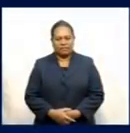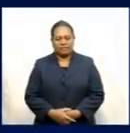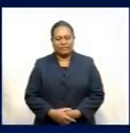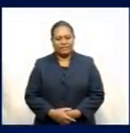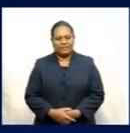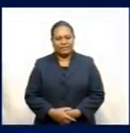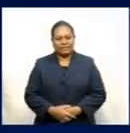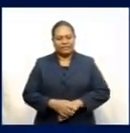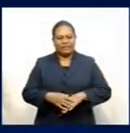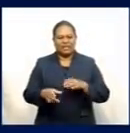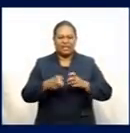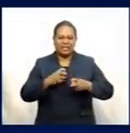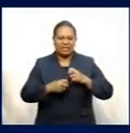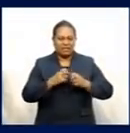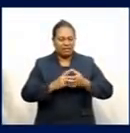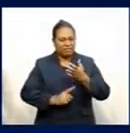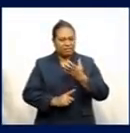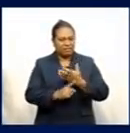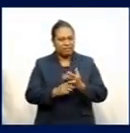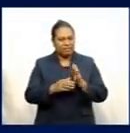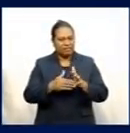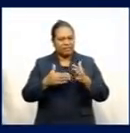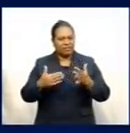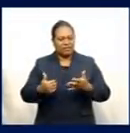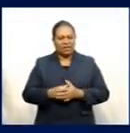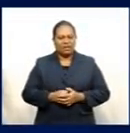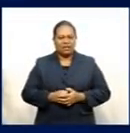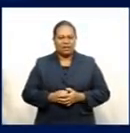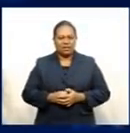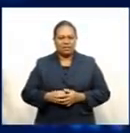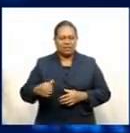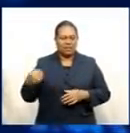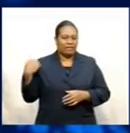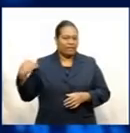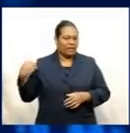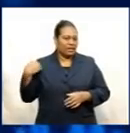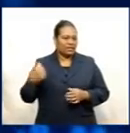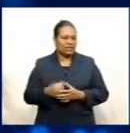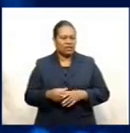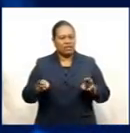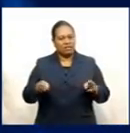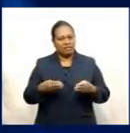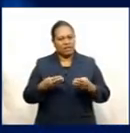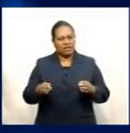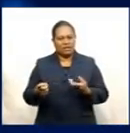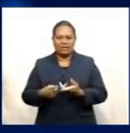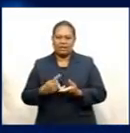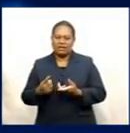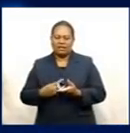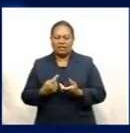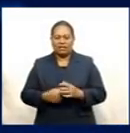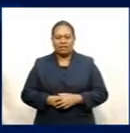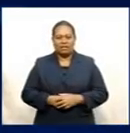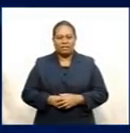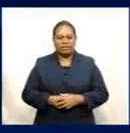The hardships caused by the global pandemic has hindered the daily income of local music artists and vendors at the Rock Market. As the world continues to